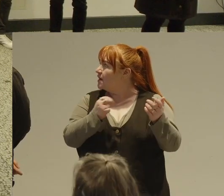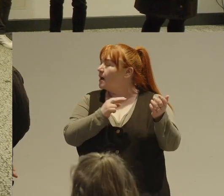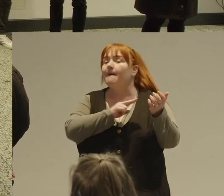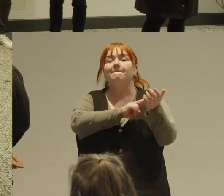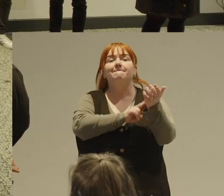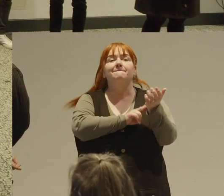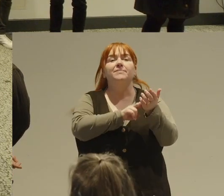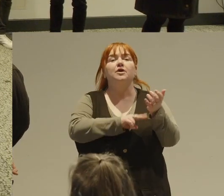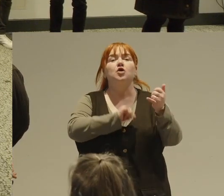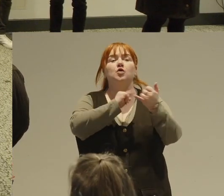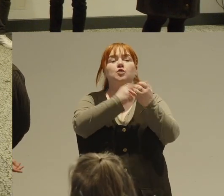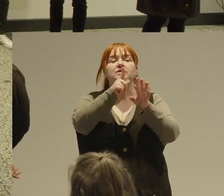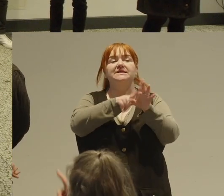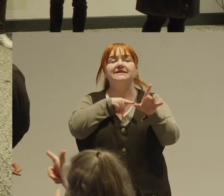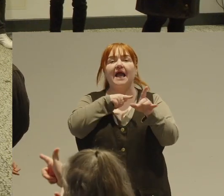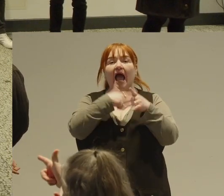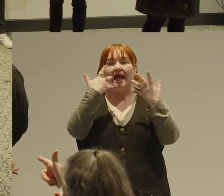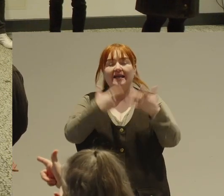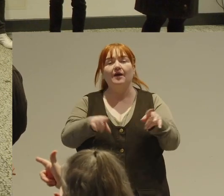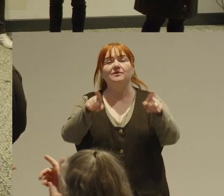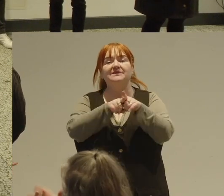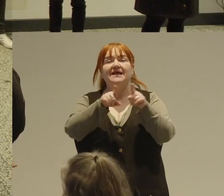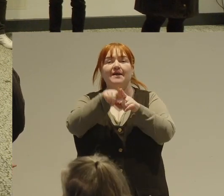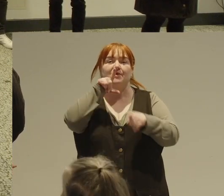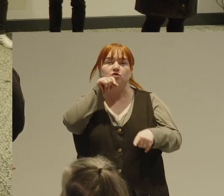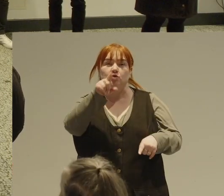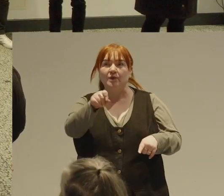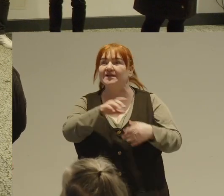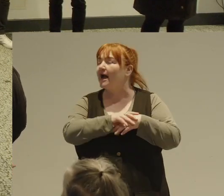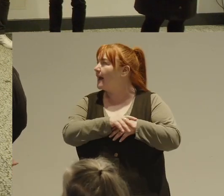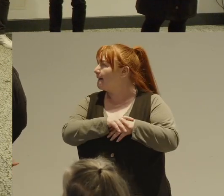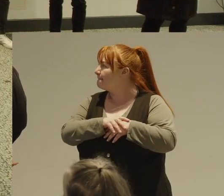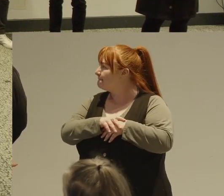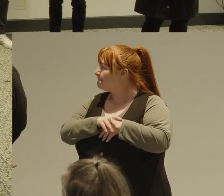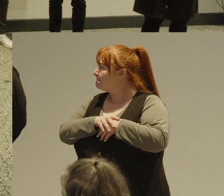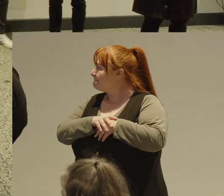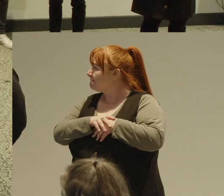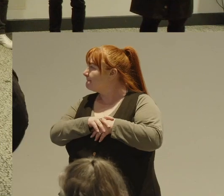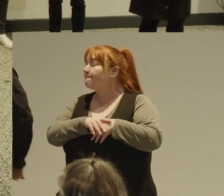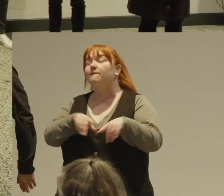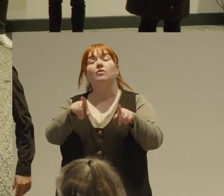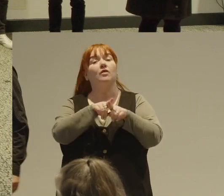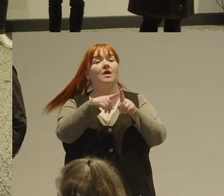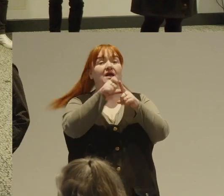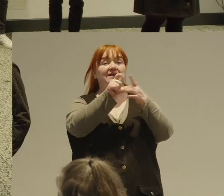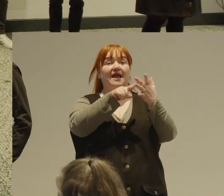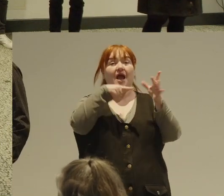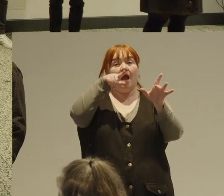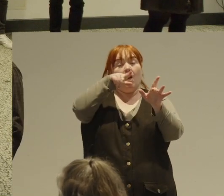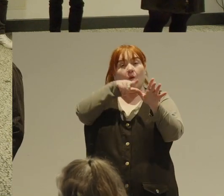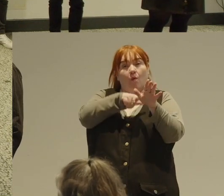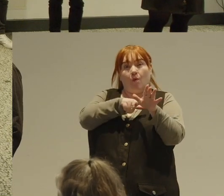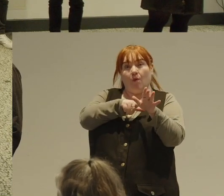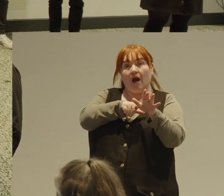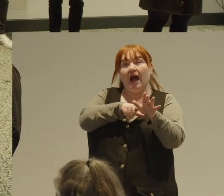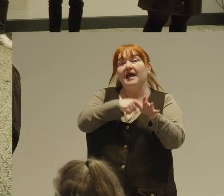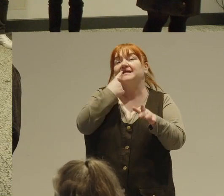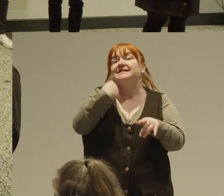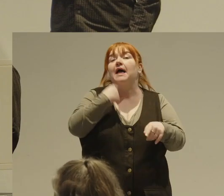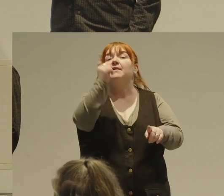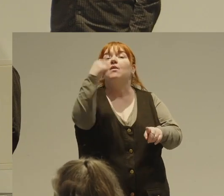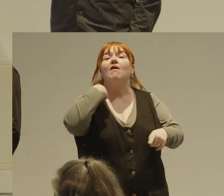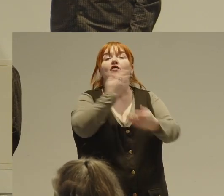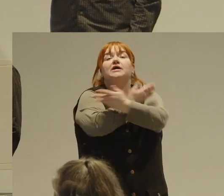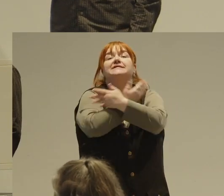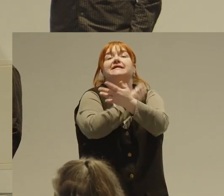link. Thank you. And how about DIY? And DIY? You can either tell me to turn around because I've got the link on,